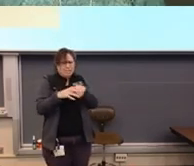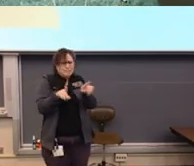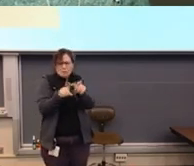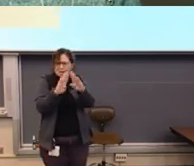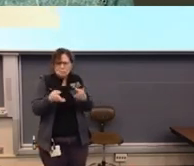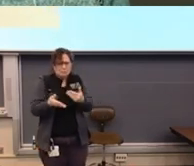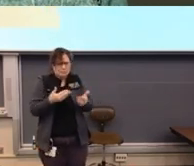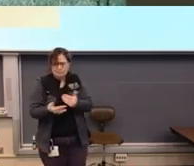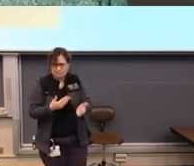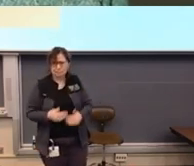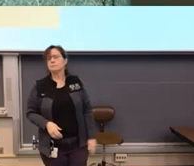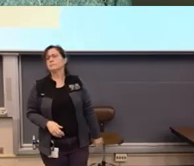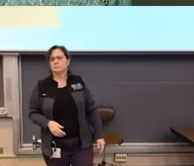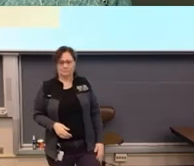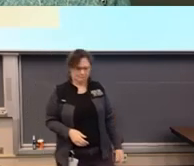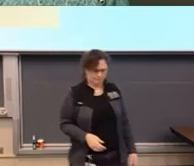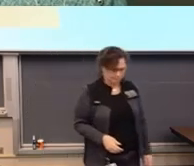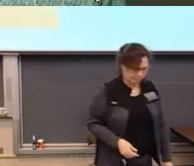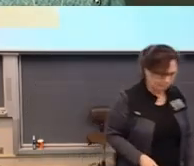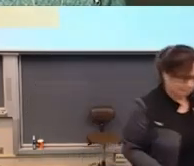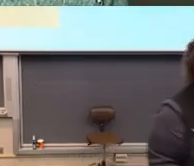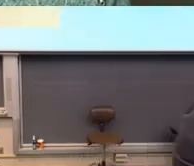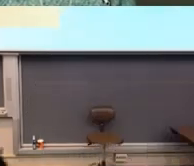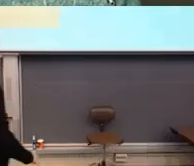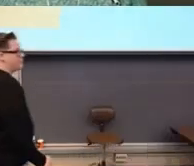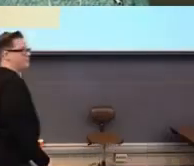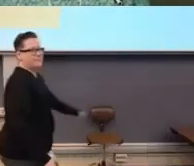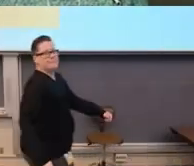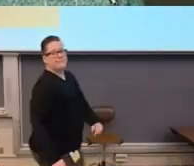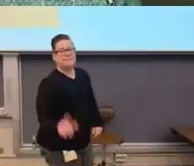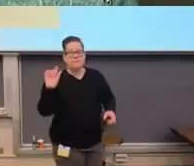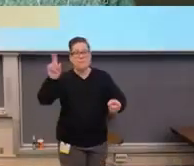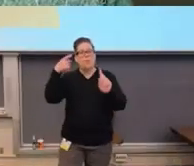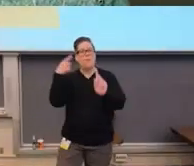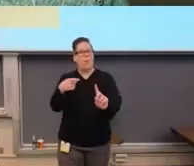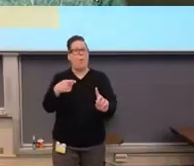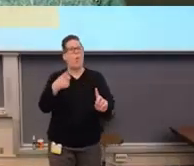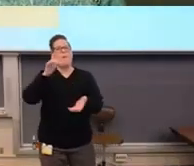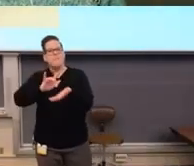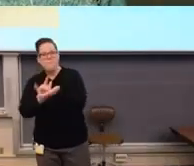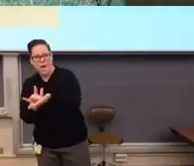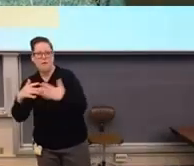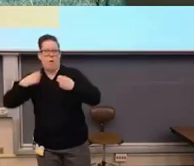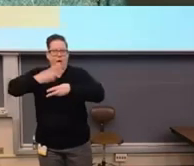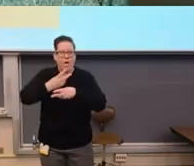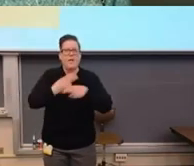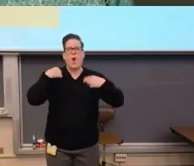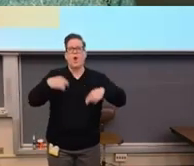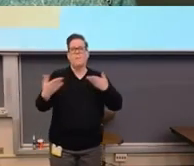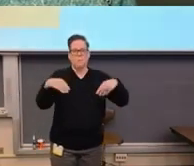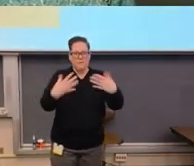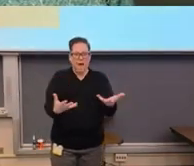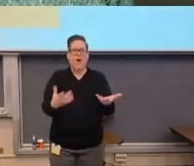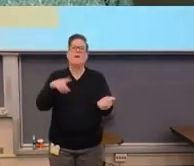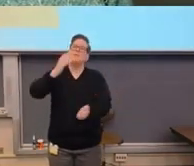family-framed care would be for medical, health, and human service providers to know and understand what the